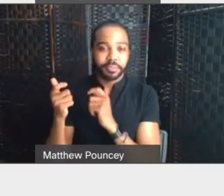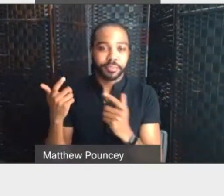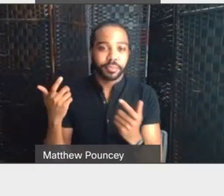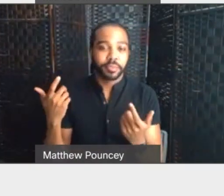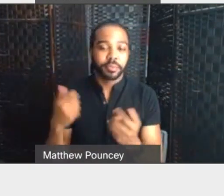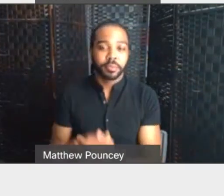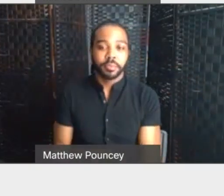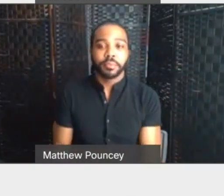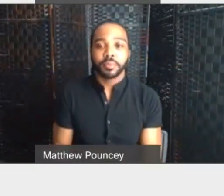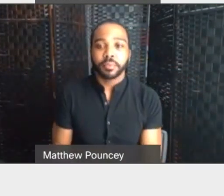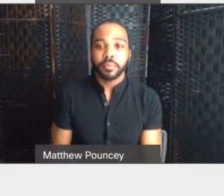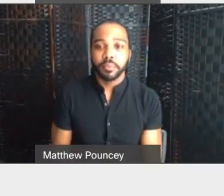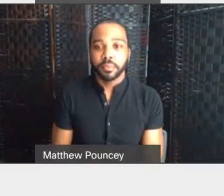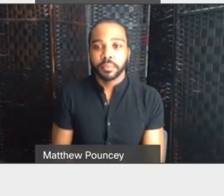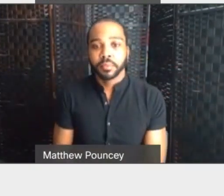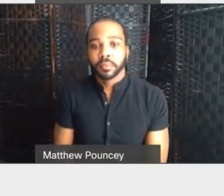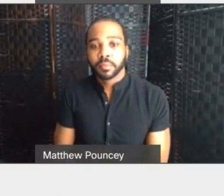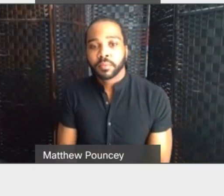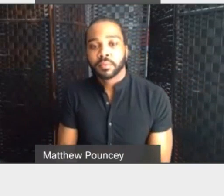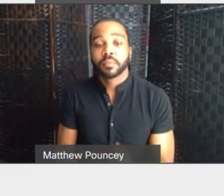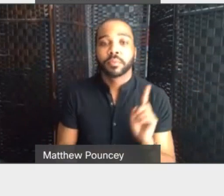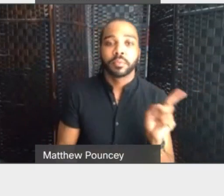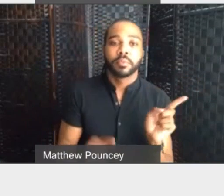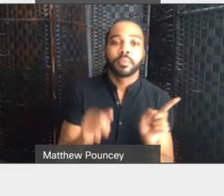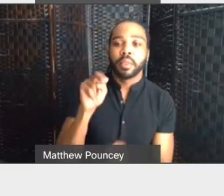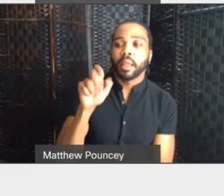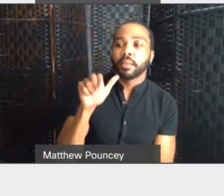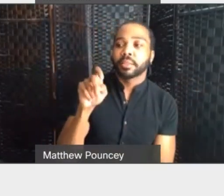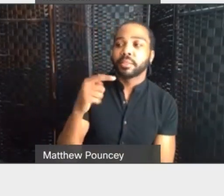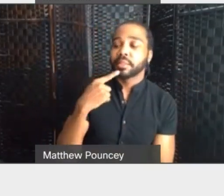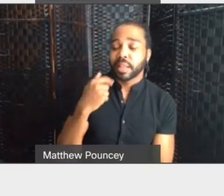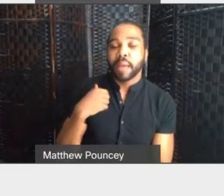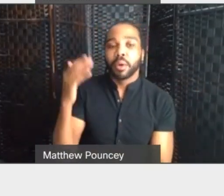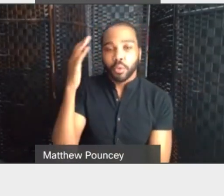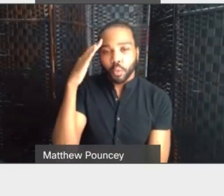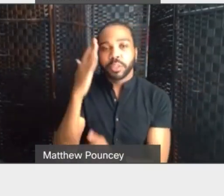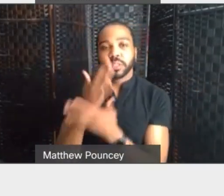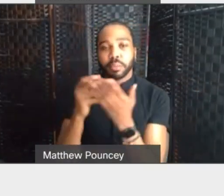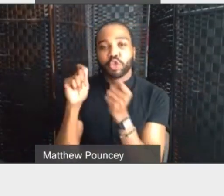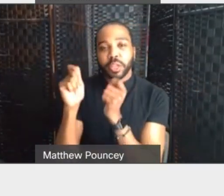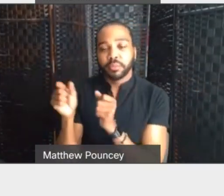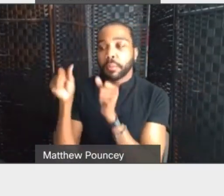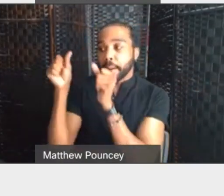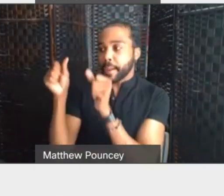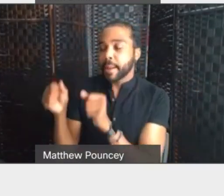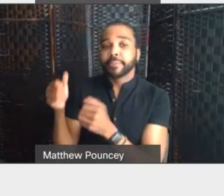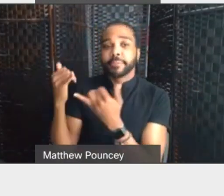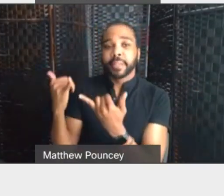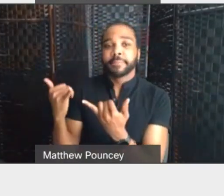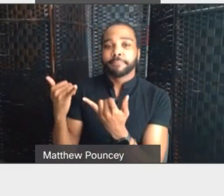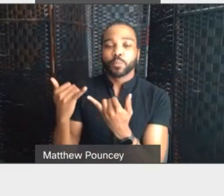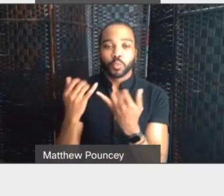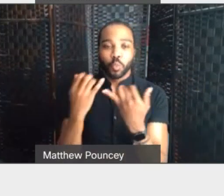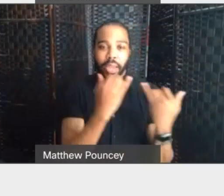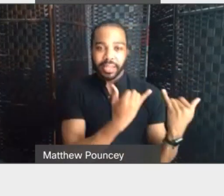today. So you actually, I am aware that there were some changes that were posted today, and we're in the process of